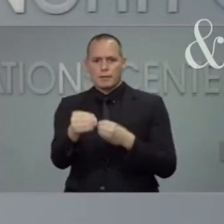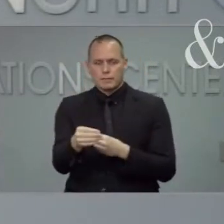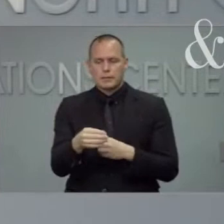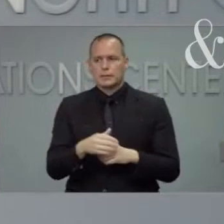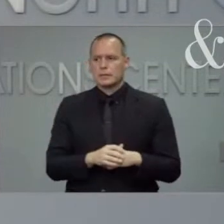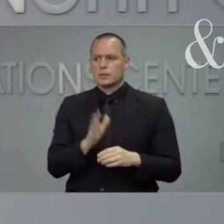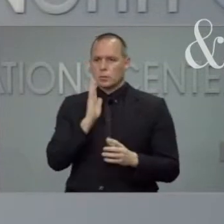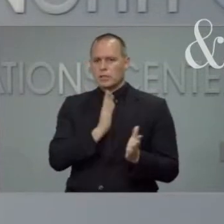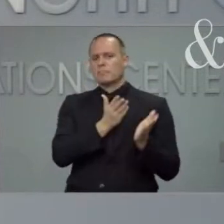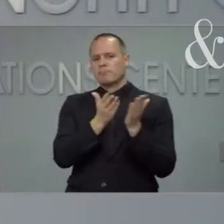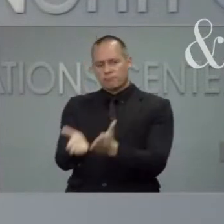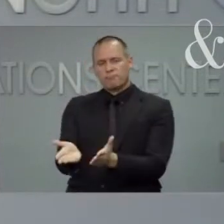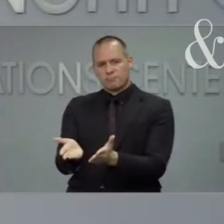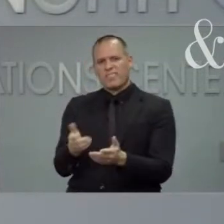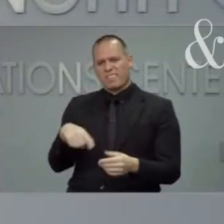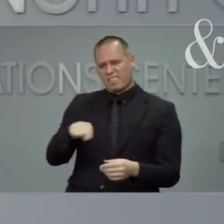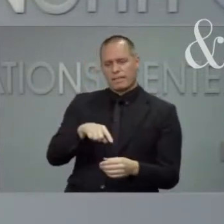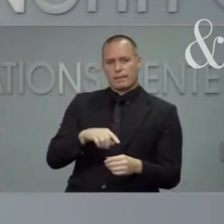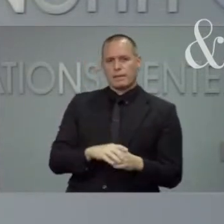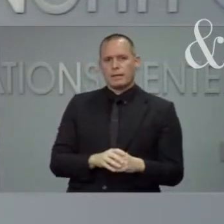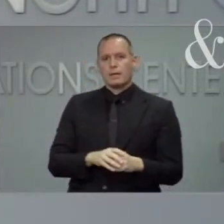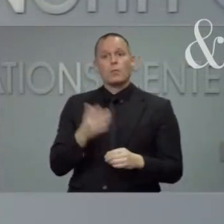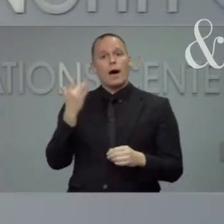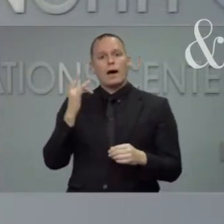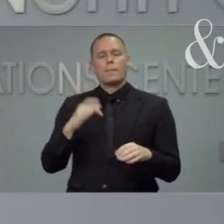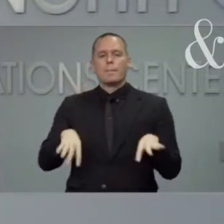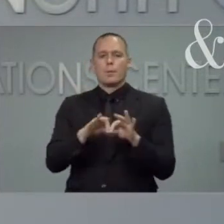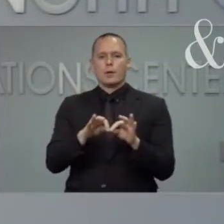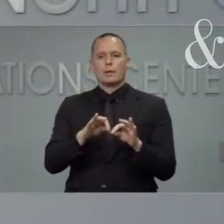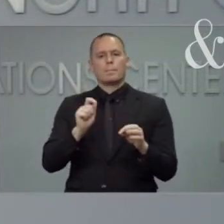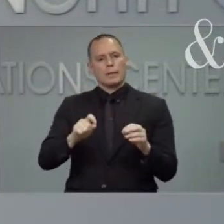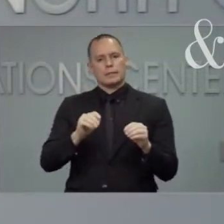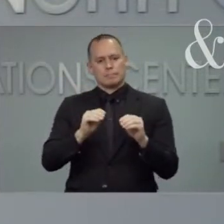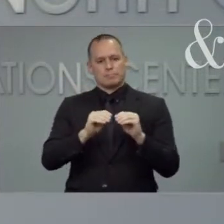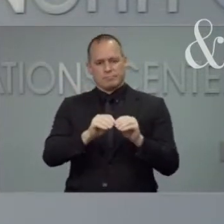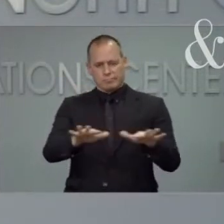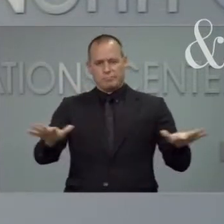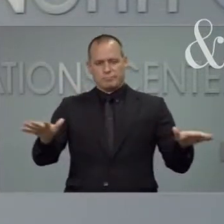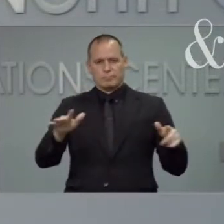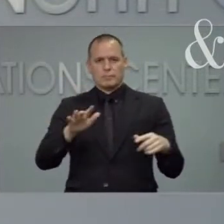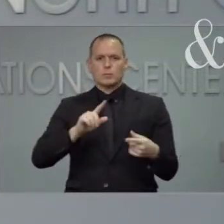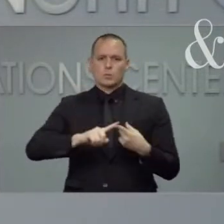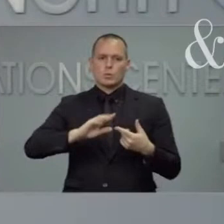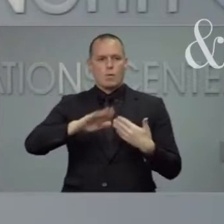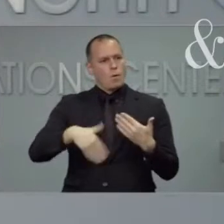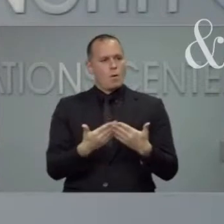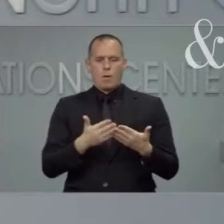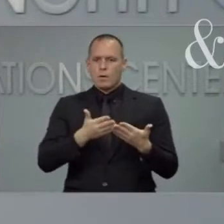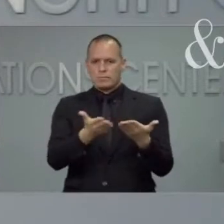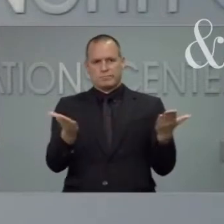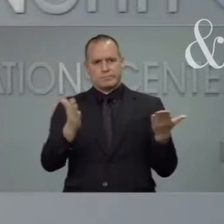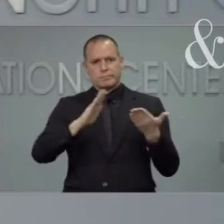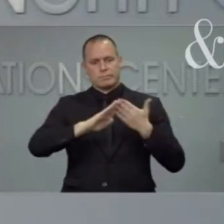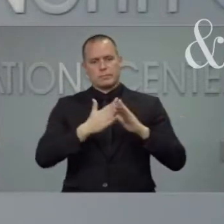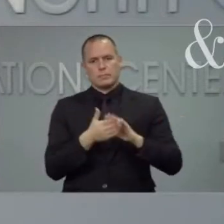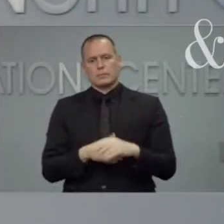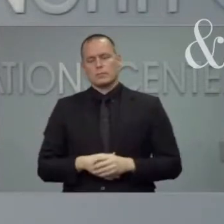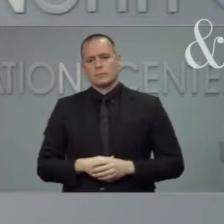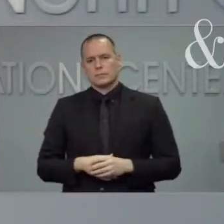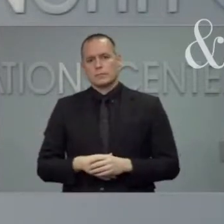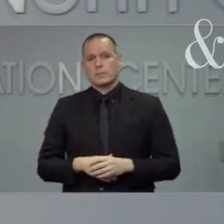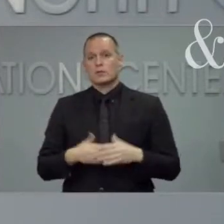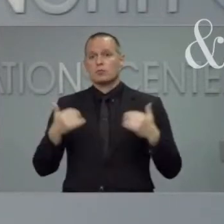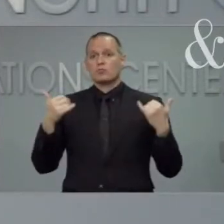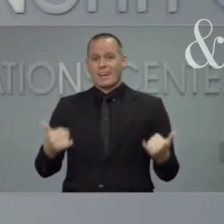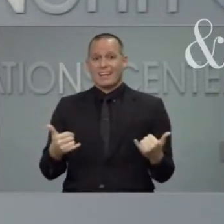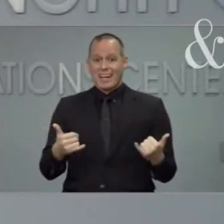going to have to get out into the community. We're going to have a point right now, our demand still exceeds the supply that we have,